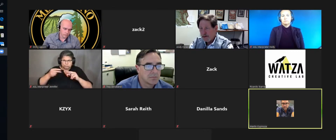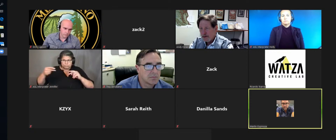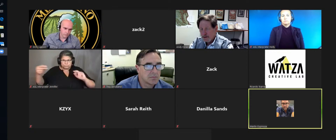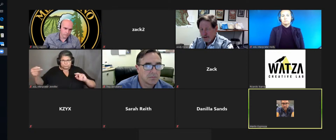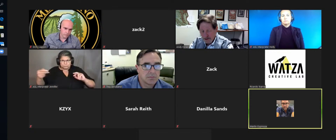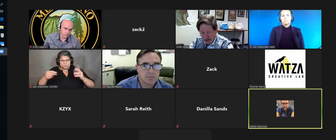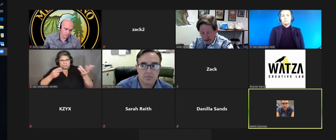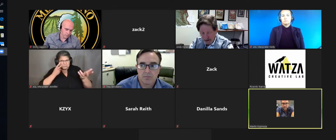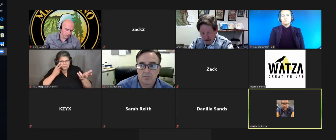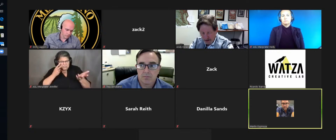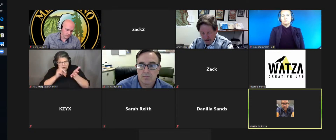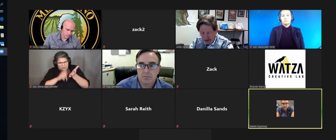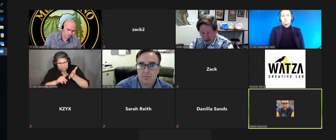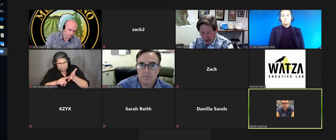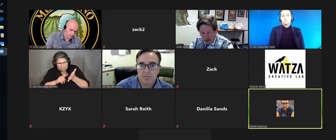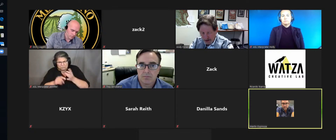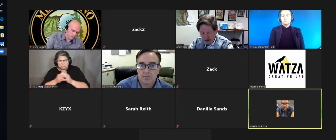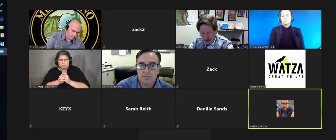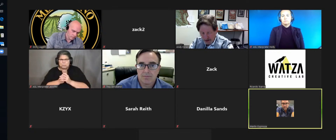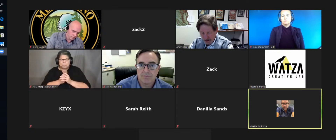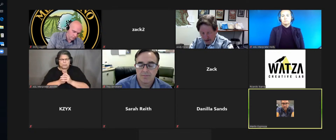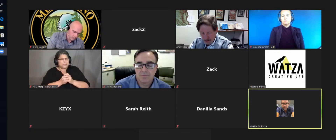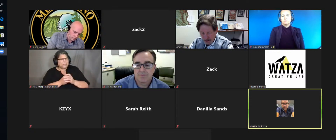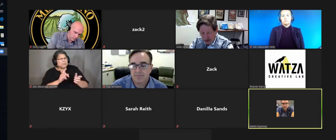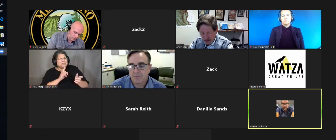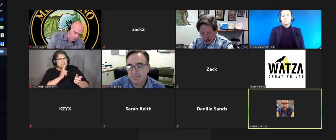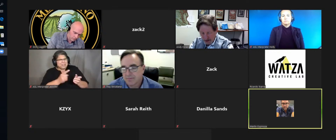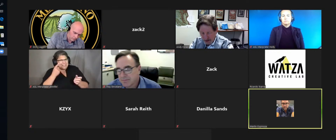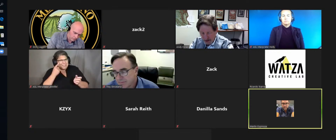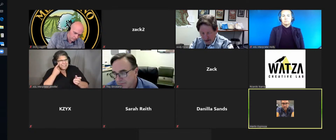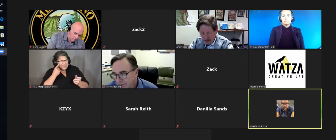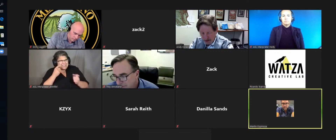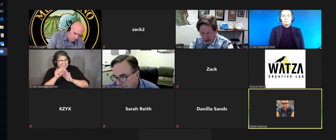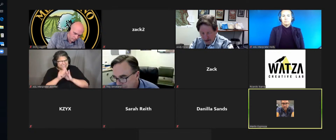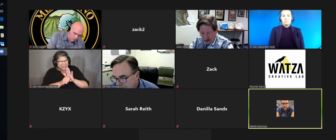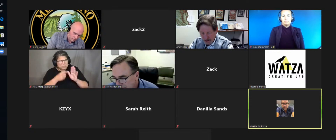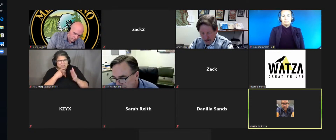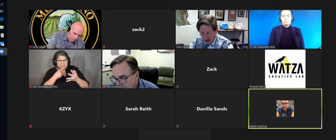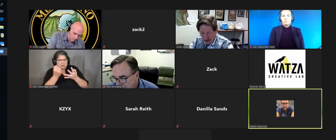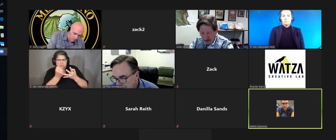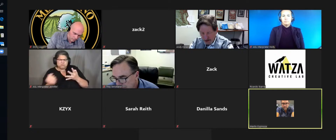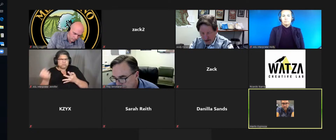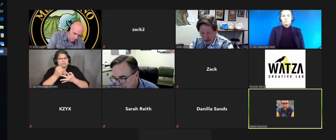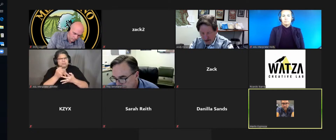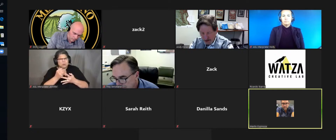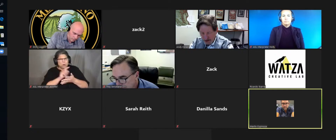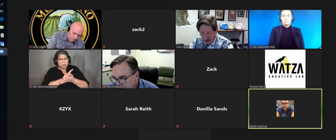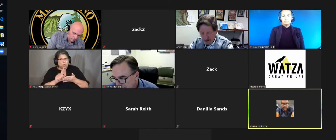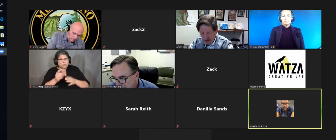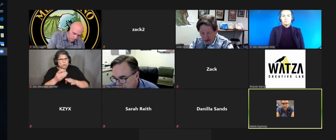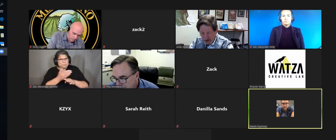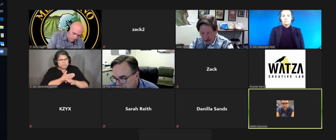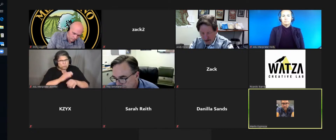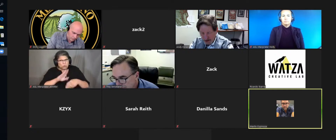really think that the state would set you back a week just before opening up the entire state?